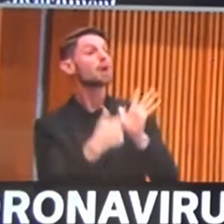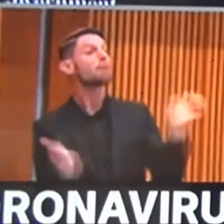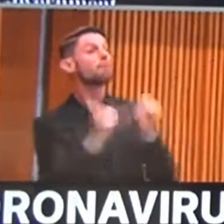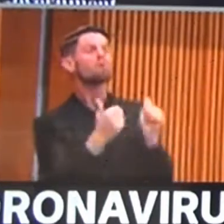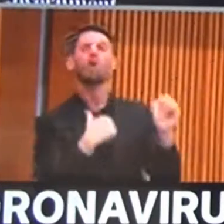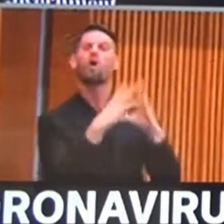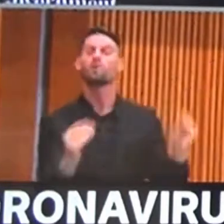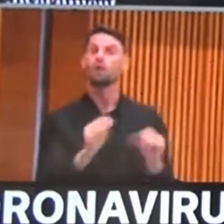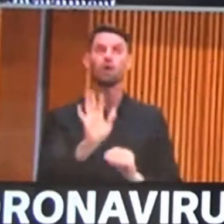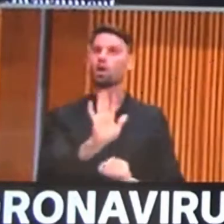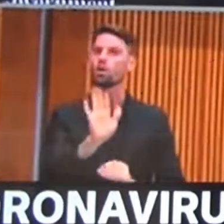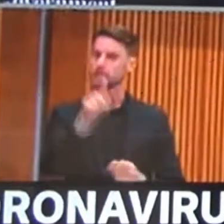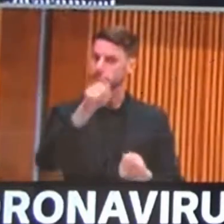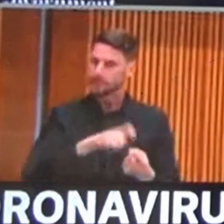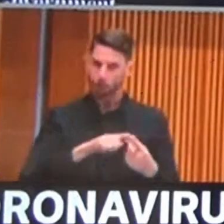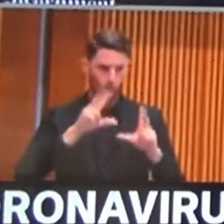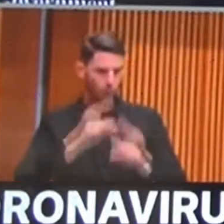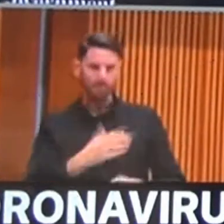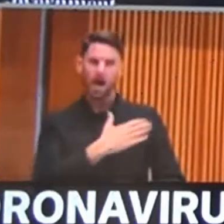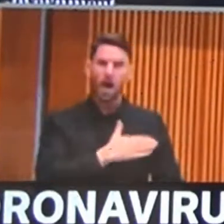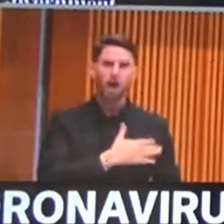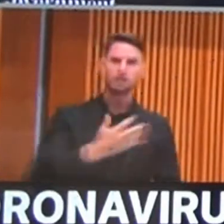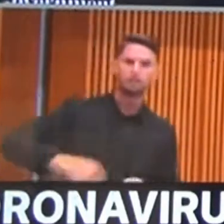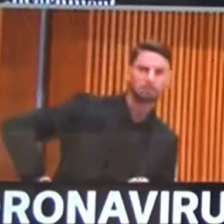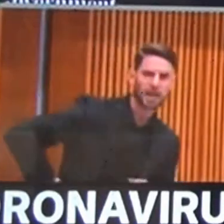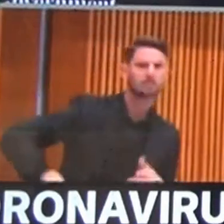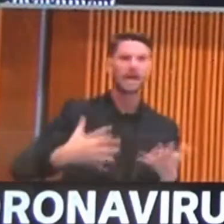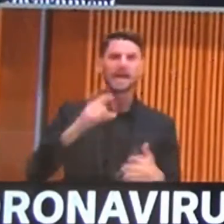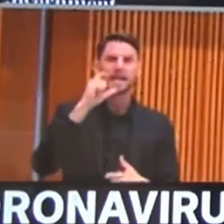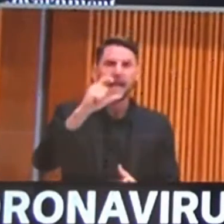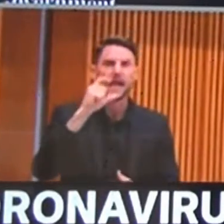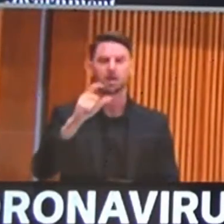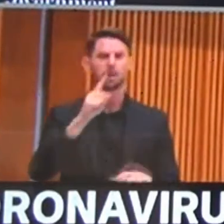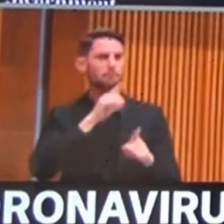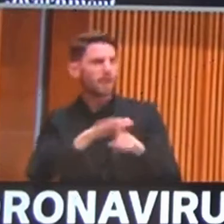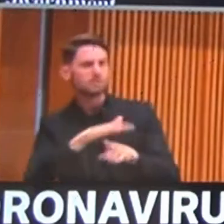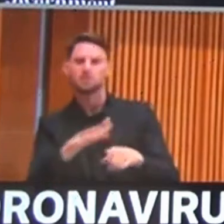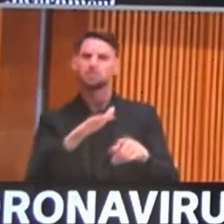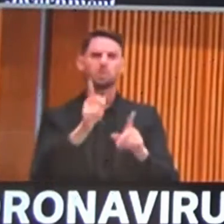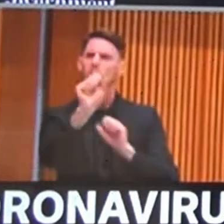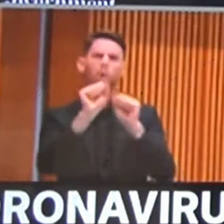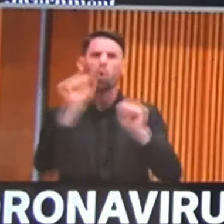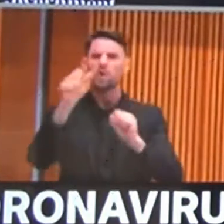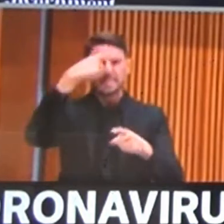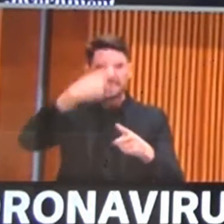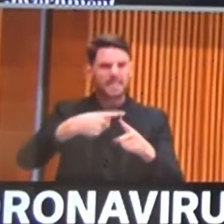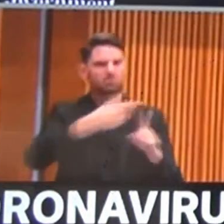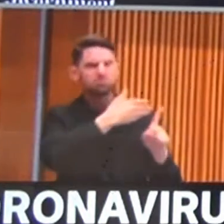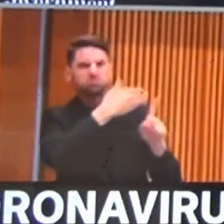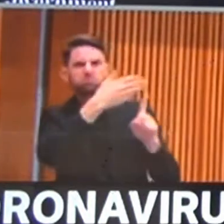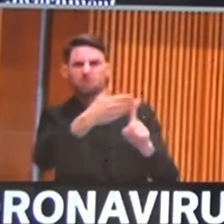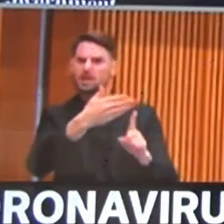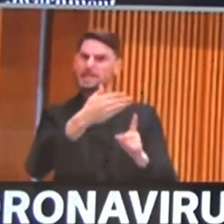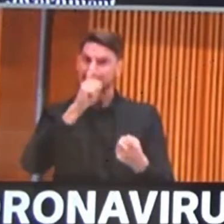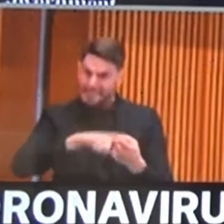same time, it's absolutely critical that we are supporting our health workers. Our health workers are our heroes